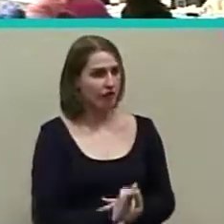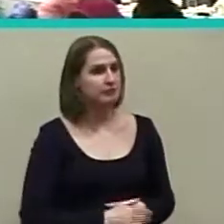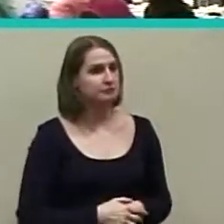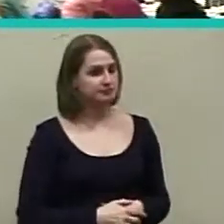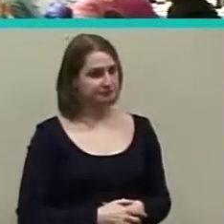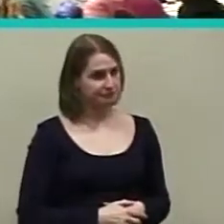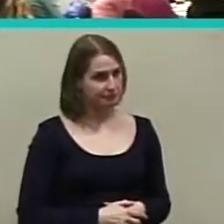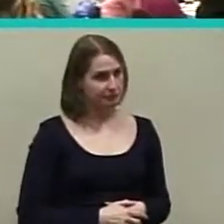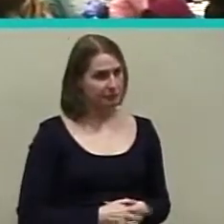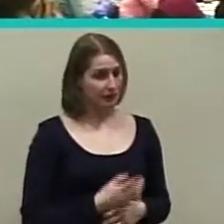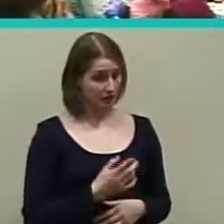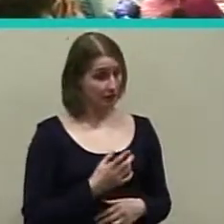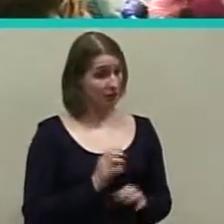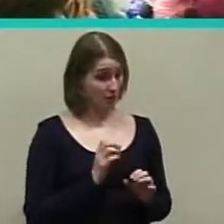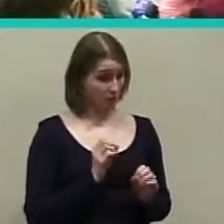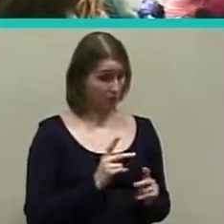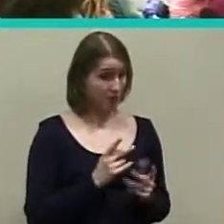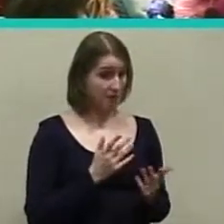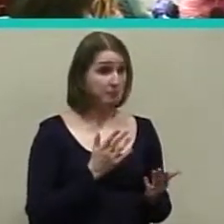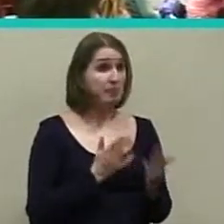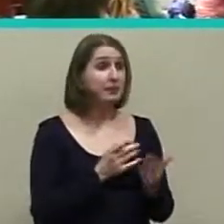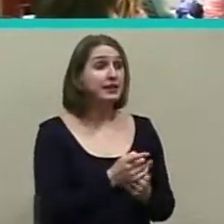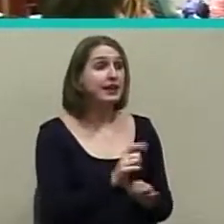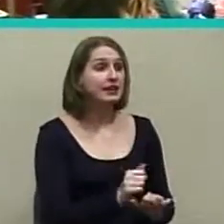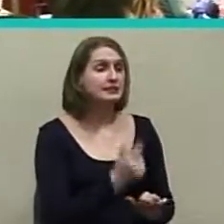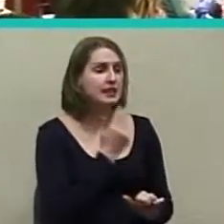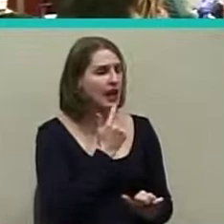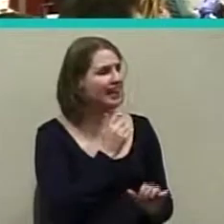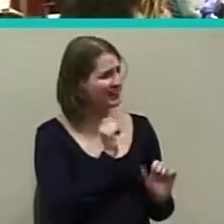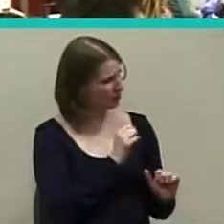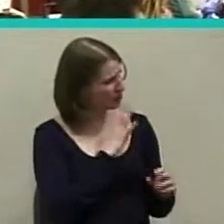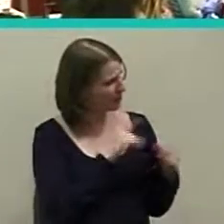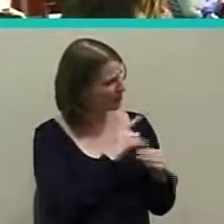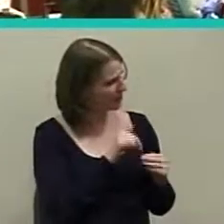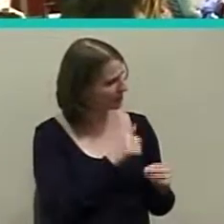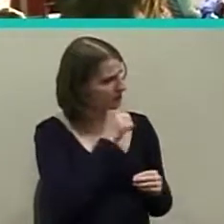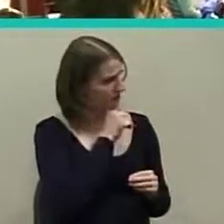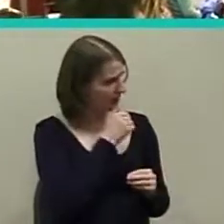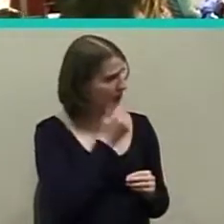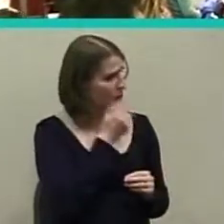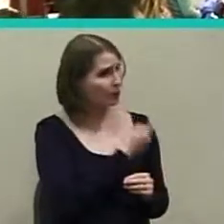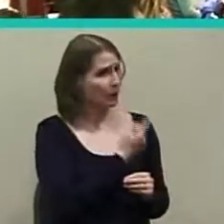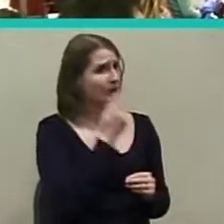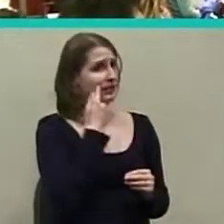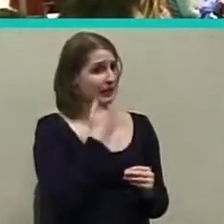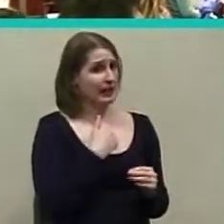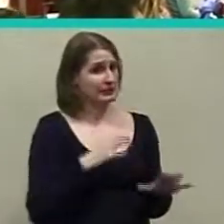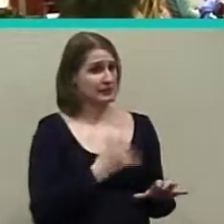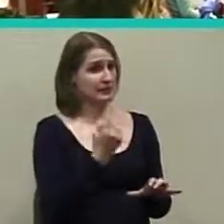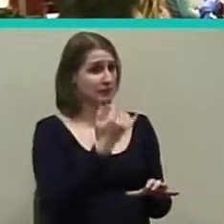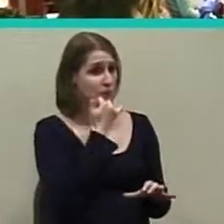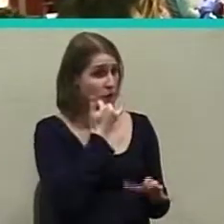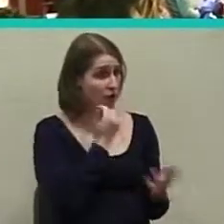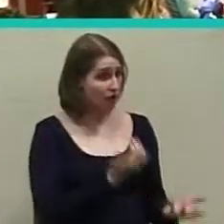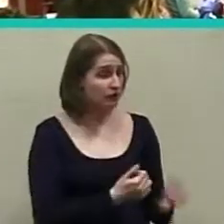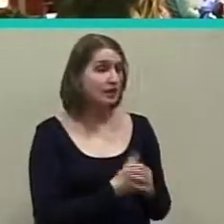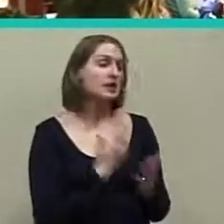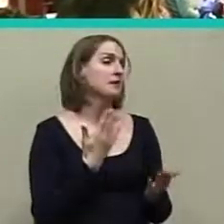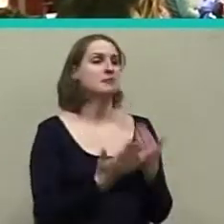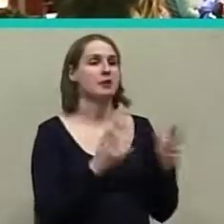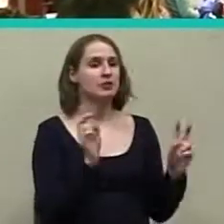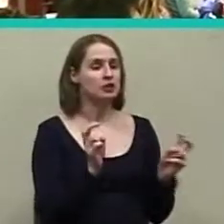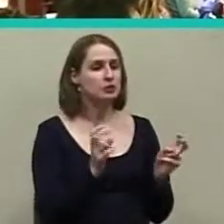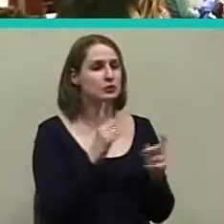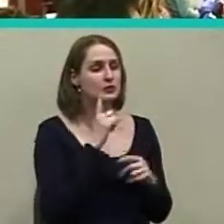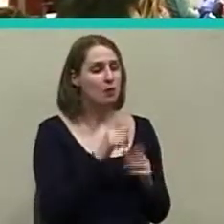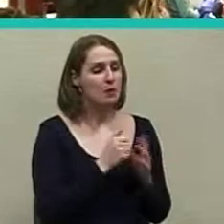be, could we talk about this privately? I know you think I did something, but you're kind of doing this in front of everybody. You know, it could be issues around for